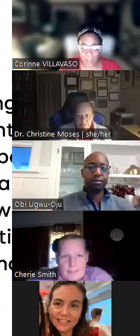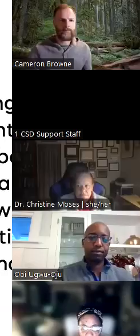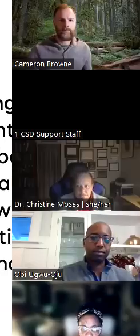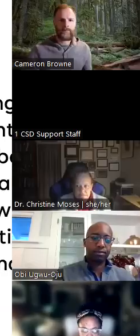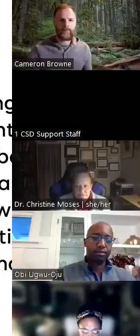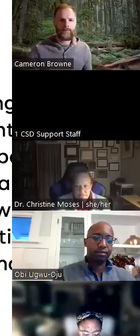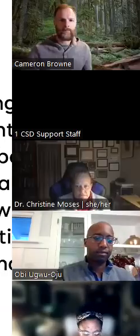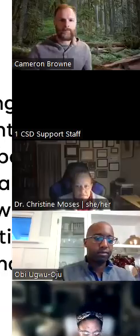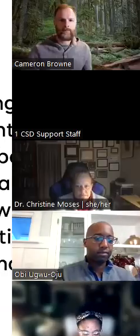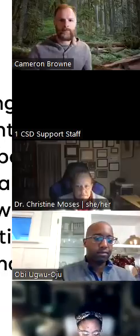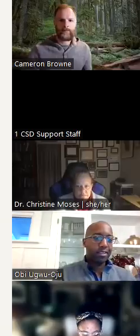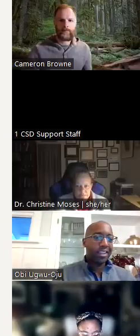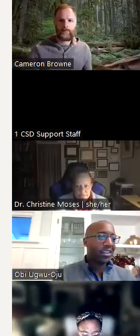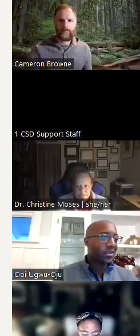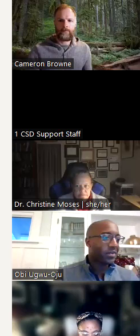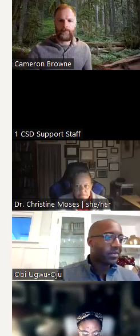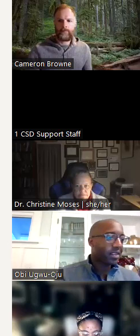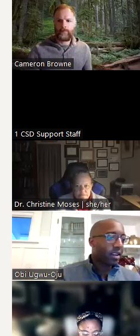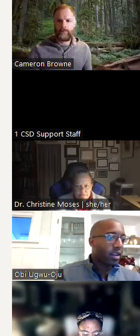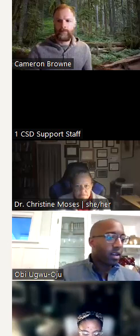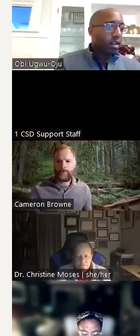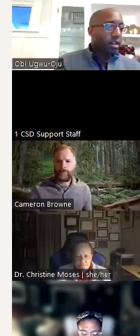the timeline. Thank you.